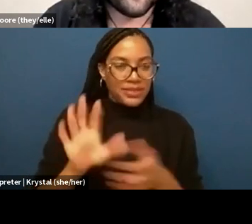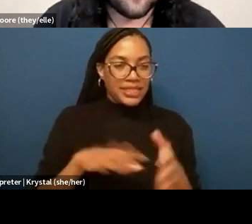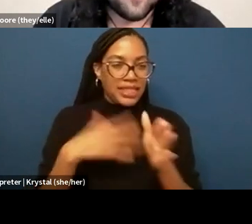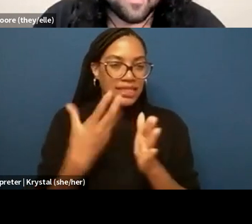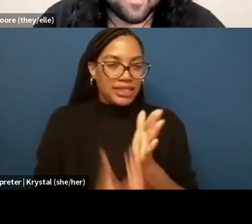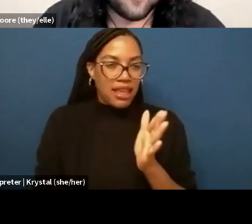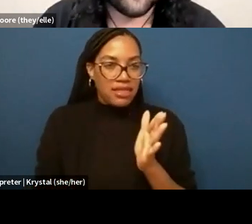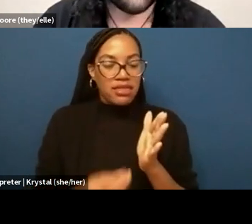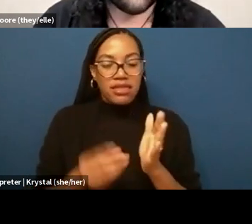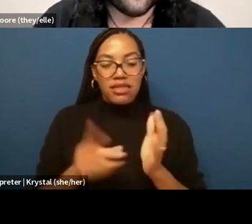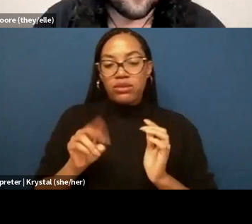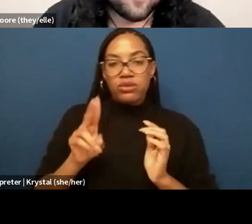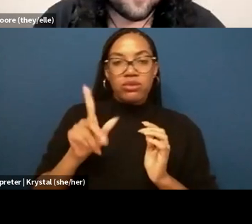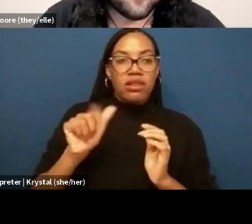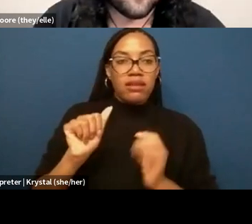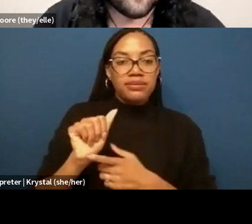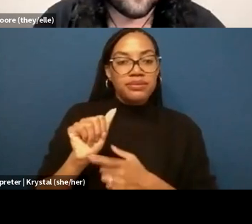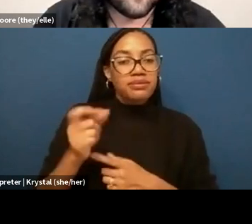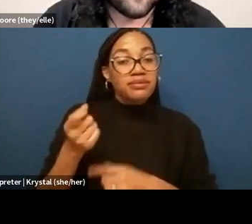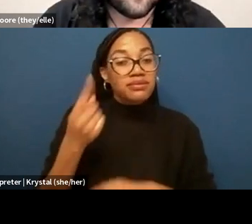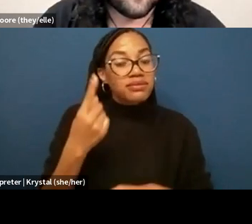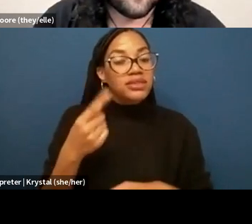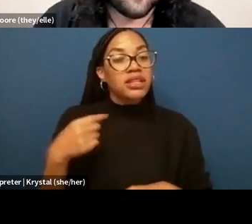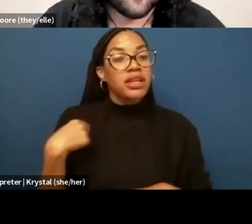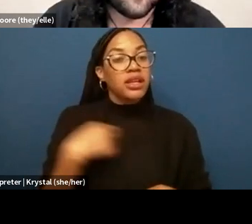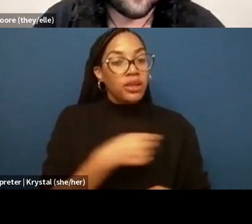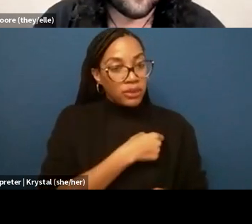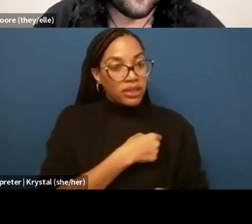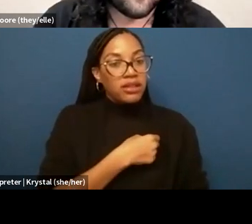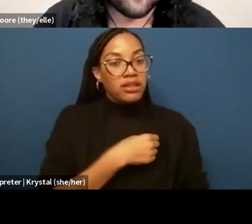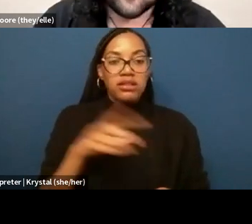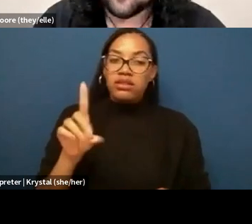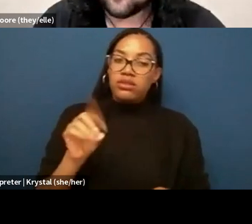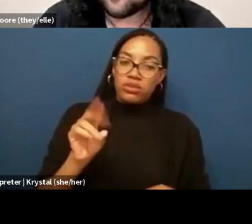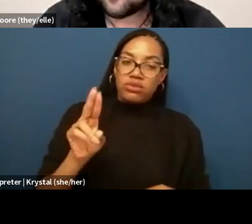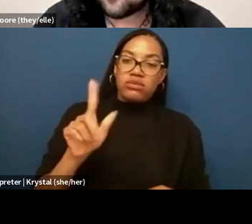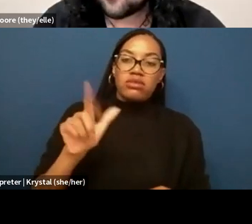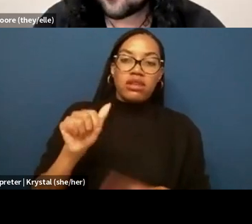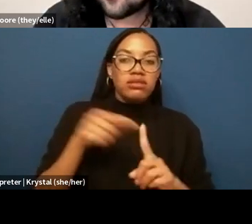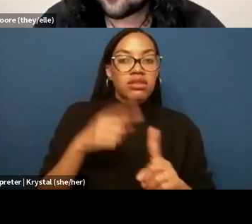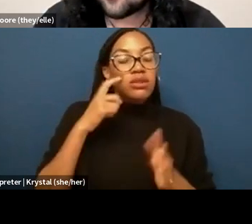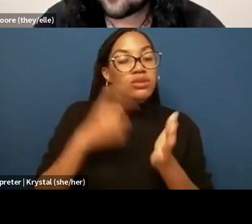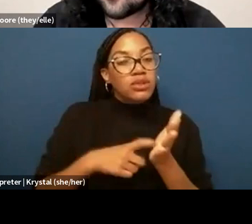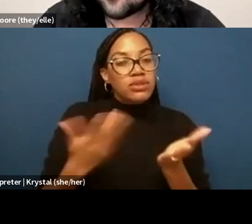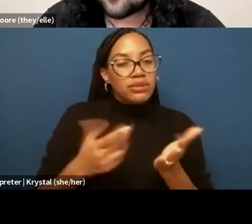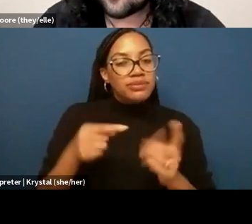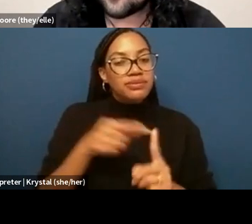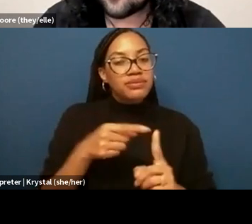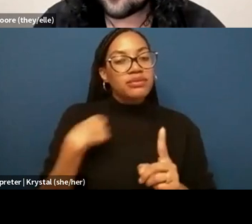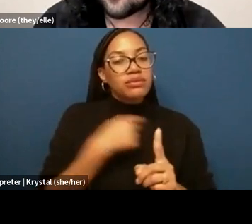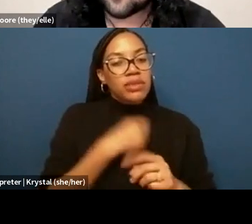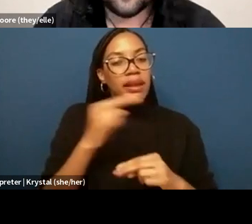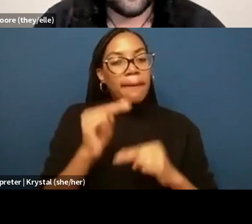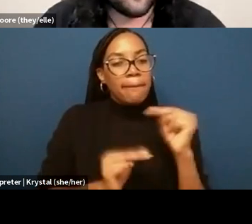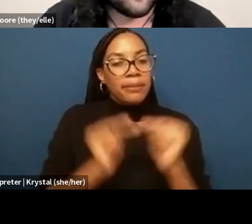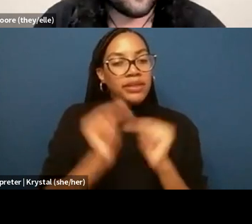there's a birthing of new creation. Our creative space is actually where we have our liberty. When we think about capacity building, which